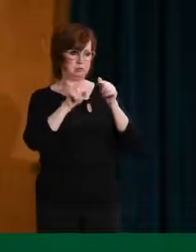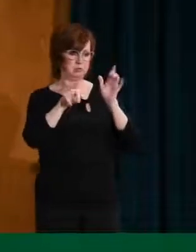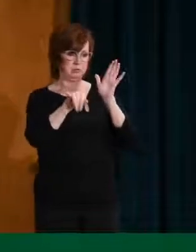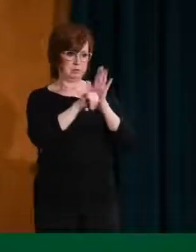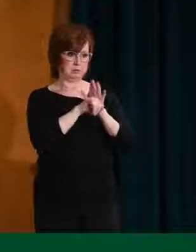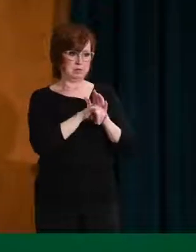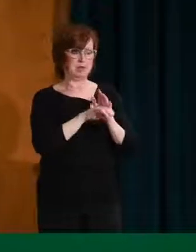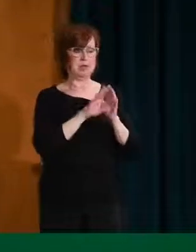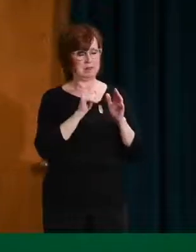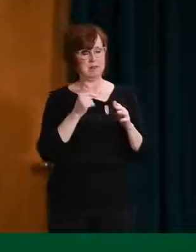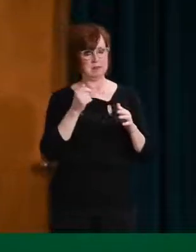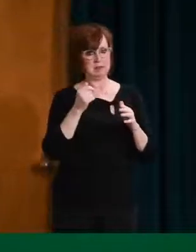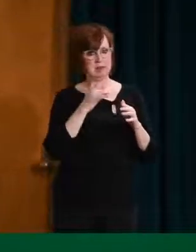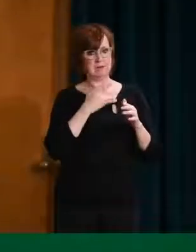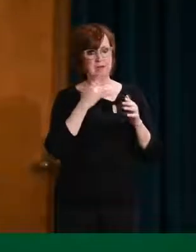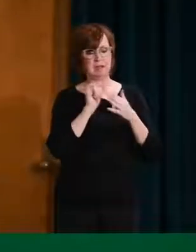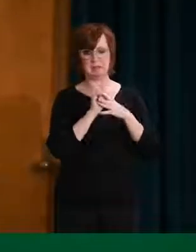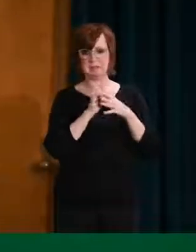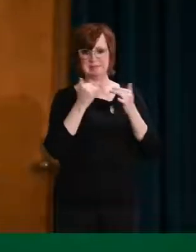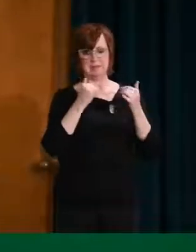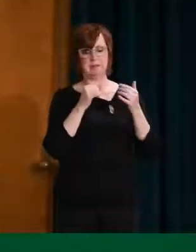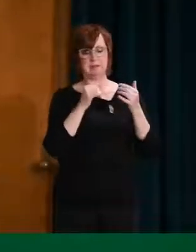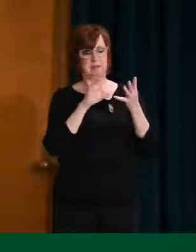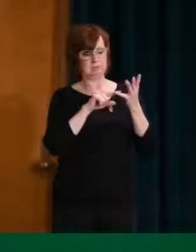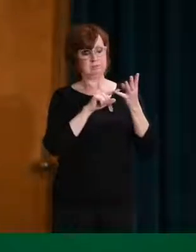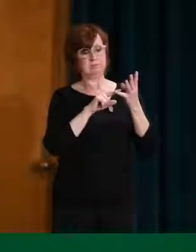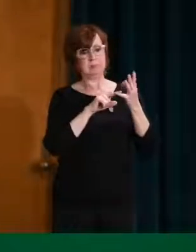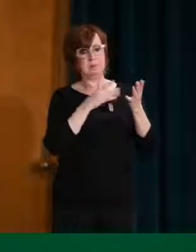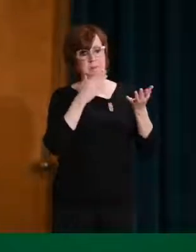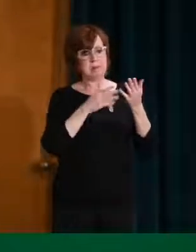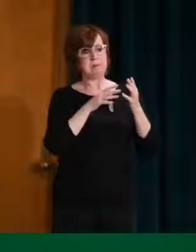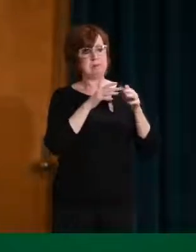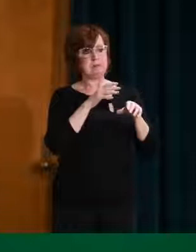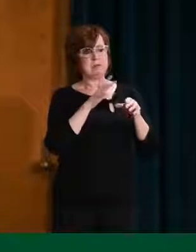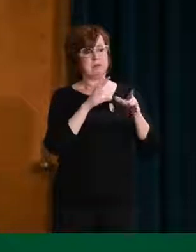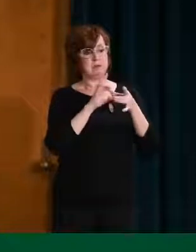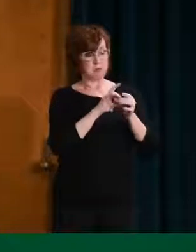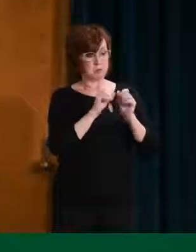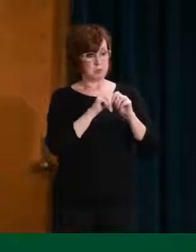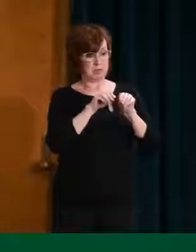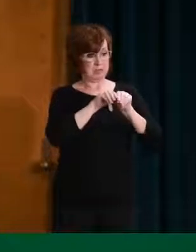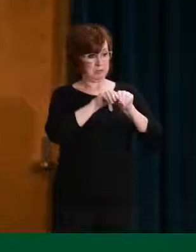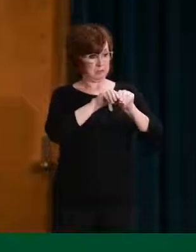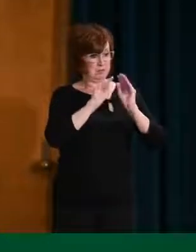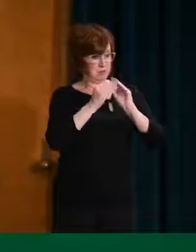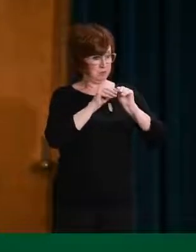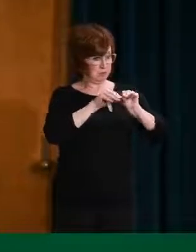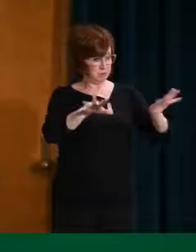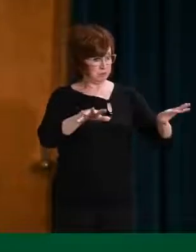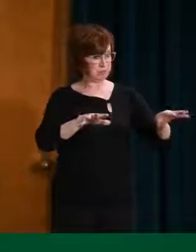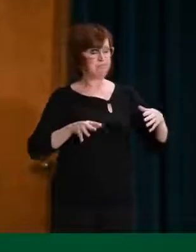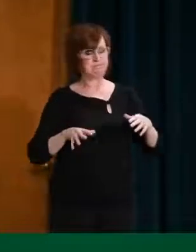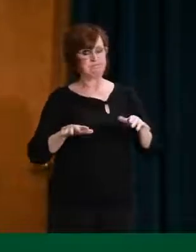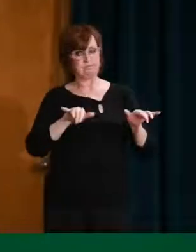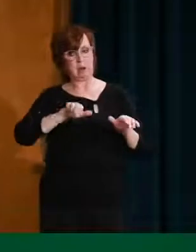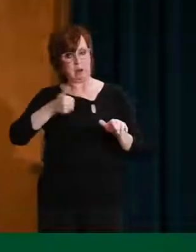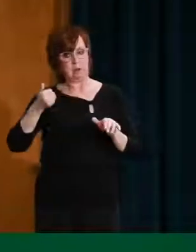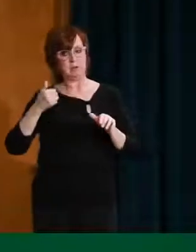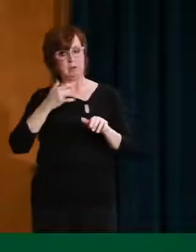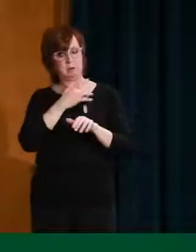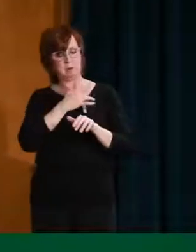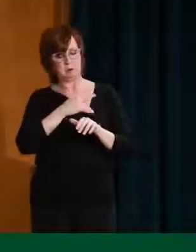local transmission similar to many other provinces, and hence we really need to redouble our efforts to maintain that social